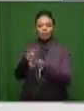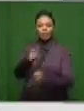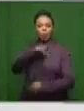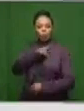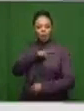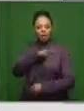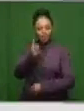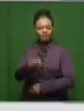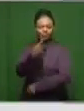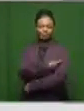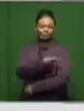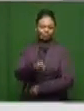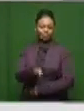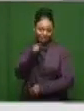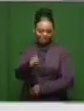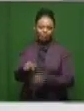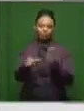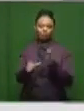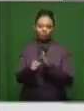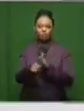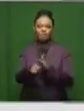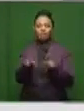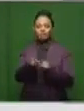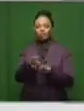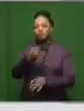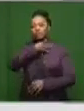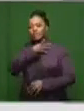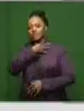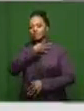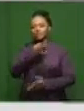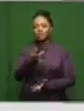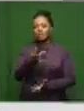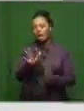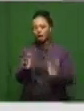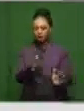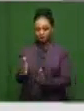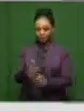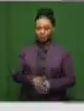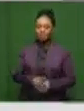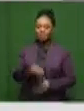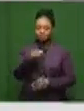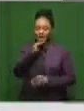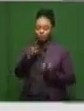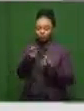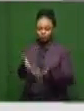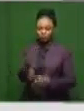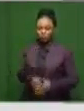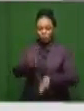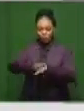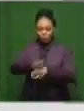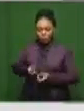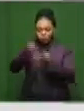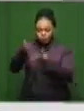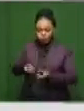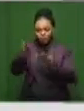vaccines against any potential risks. So that would be the way to do it and that means that the more information that we get out